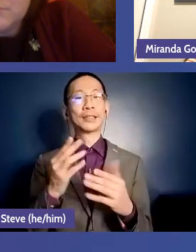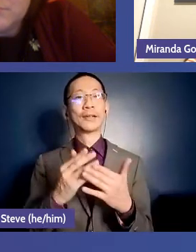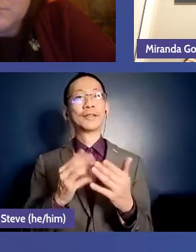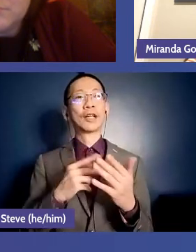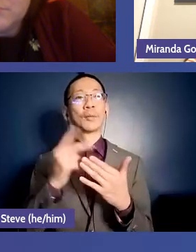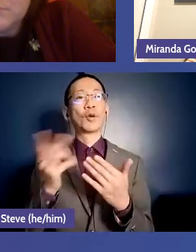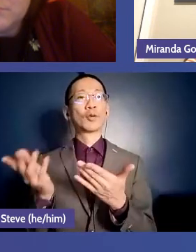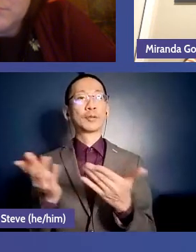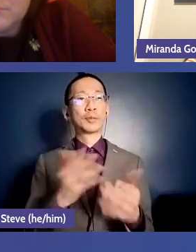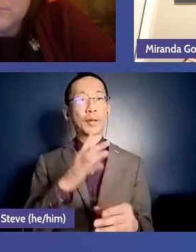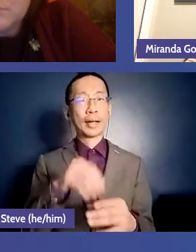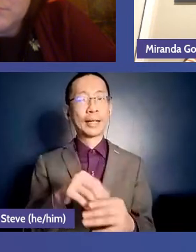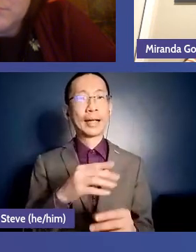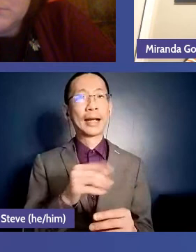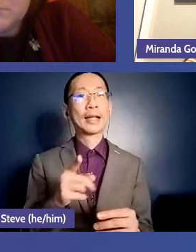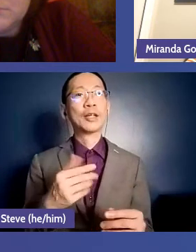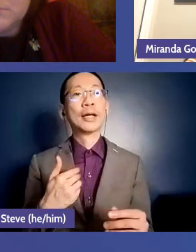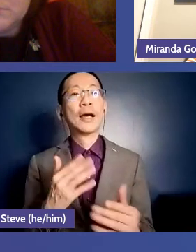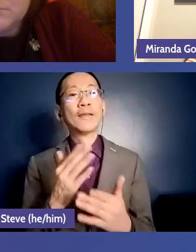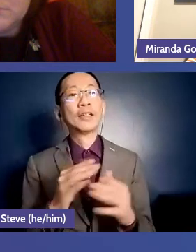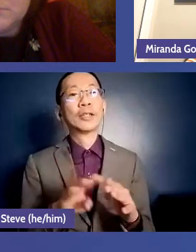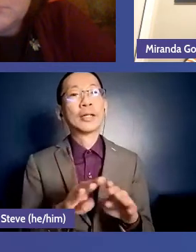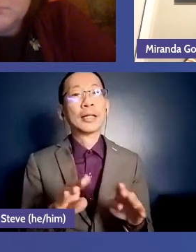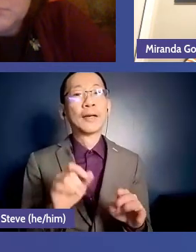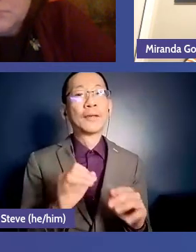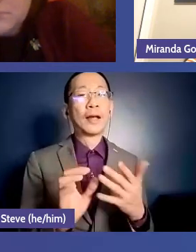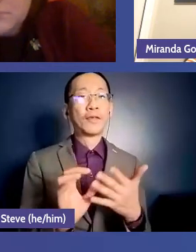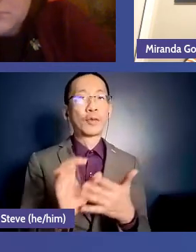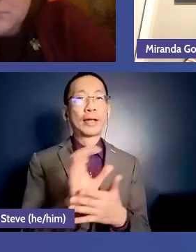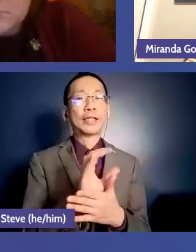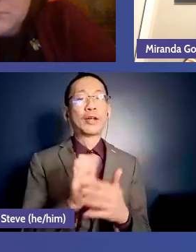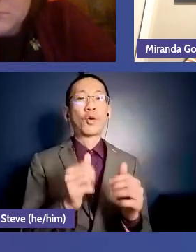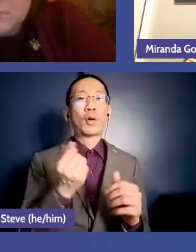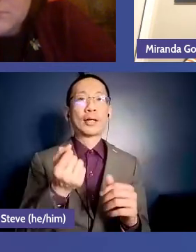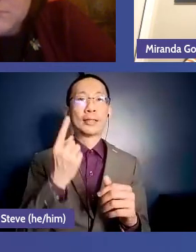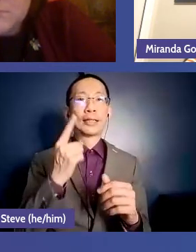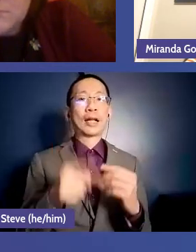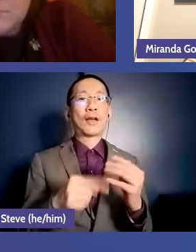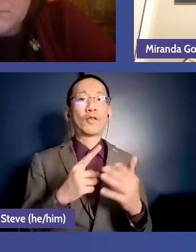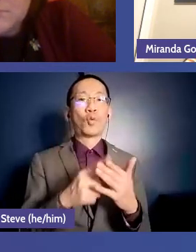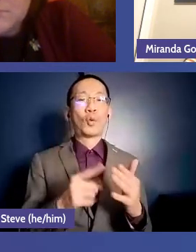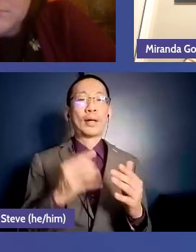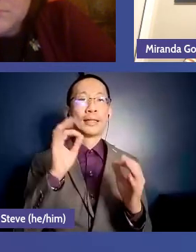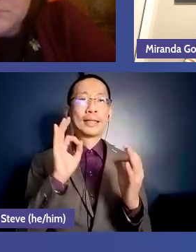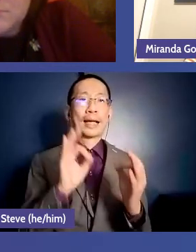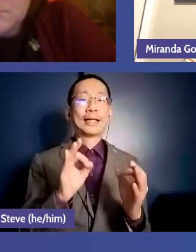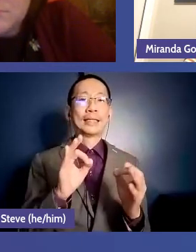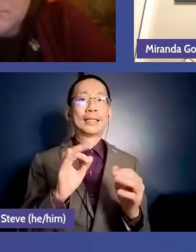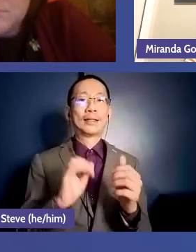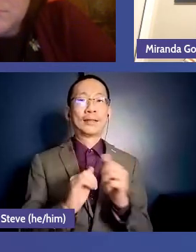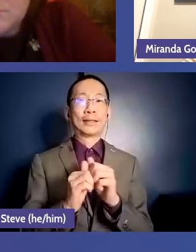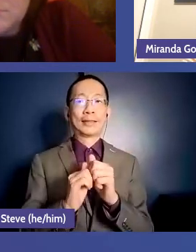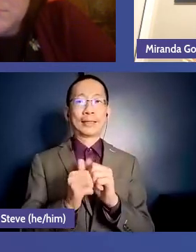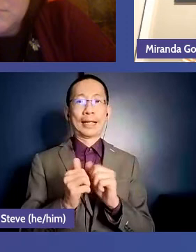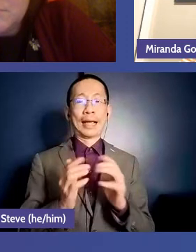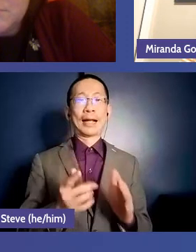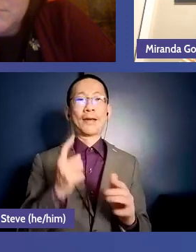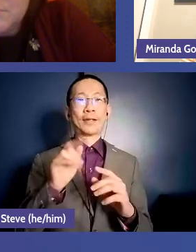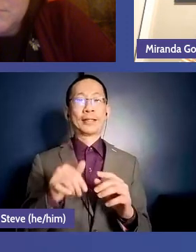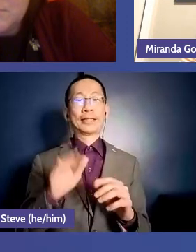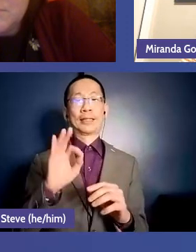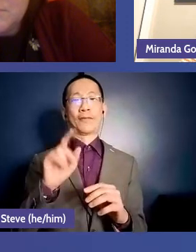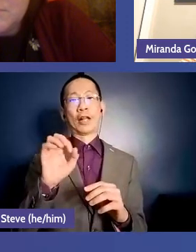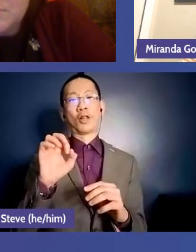in, and, you know, there's a certain level of criteria or understanding of what the ideal candidate of this fellowship